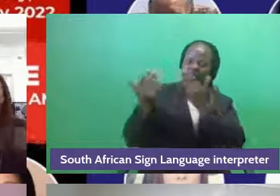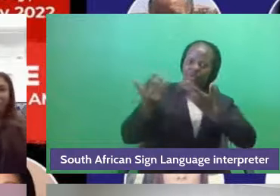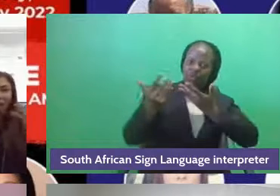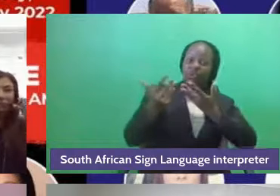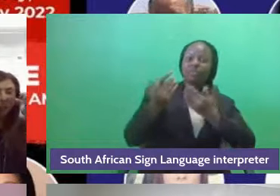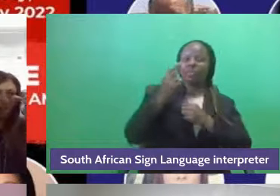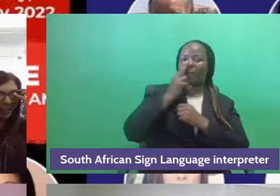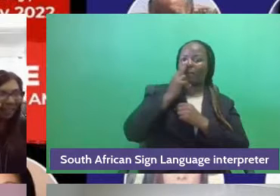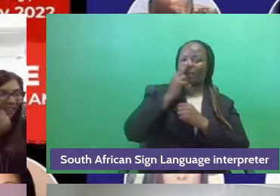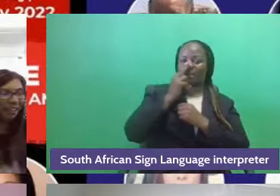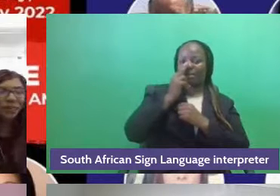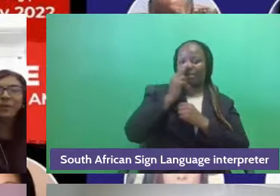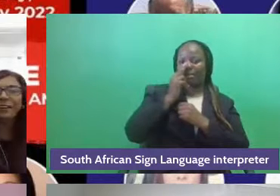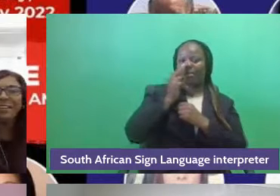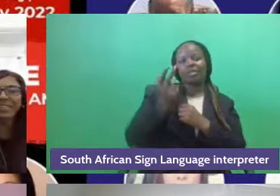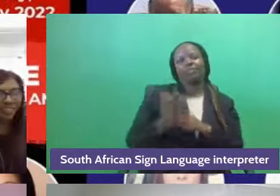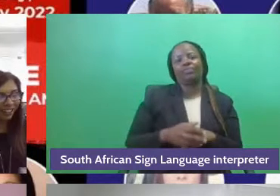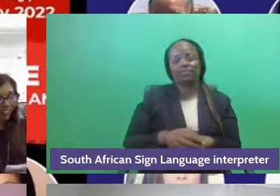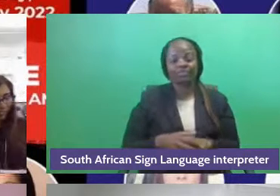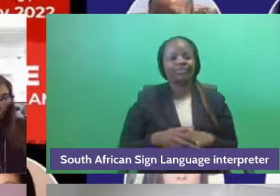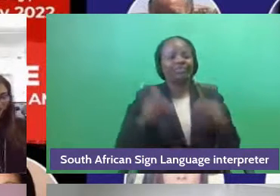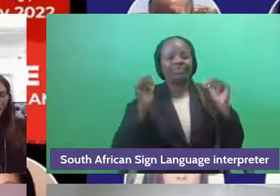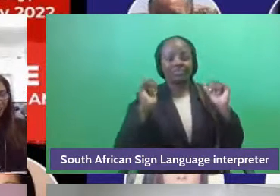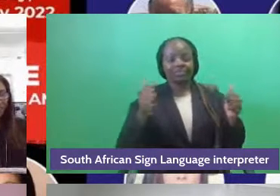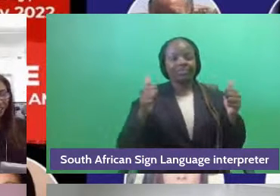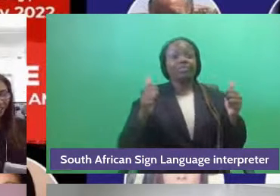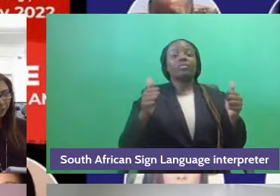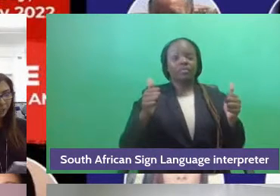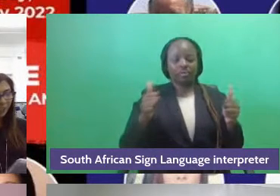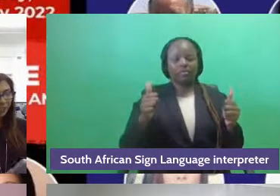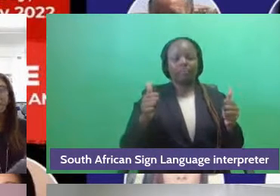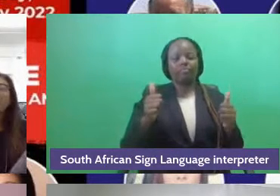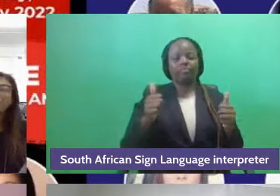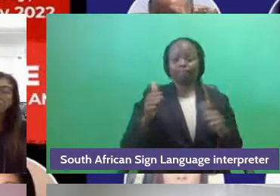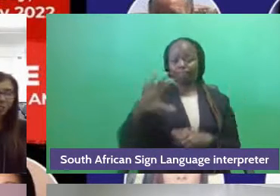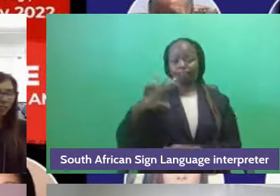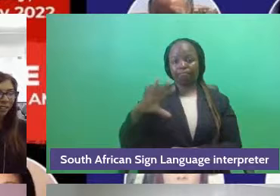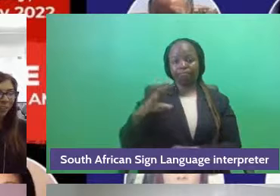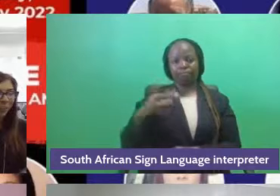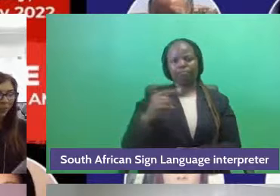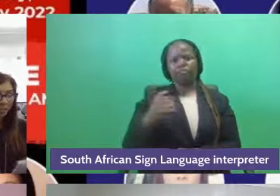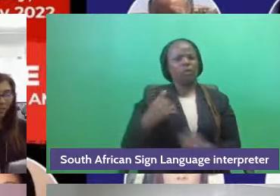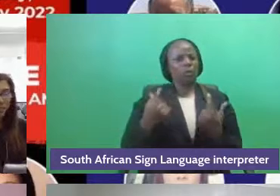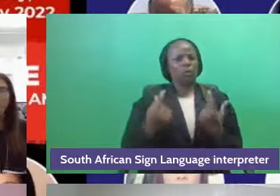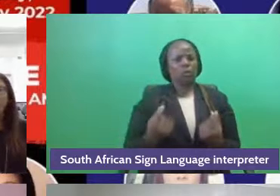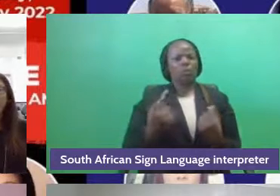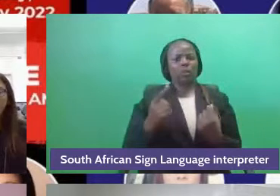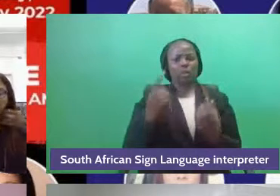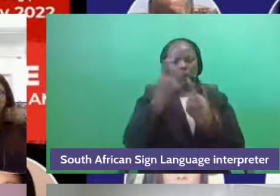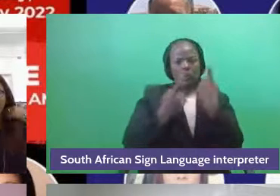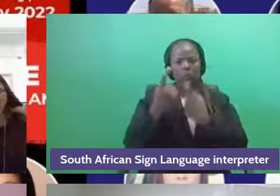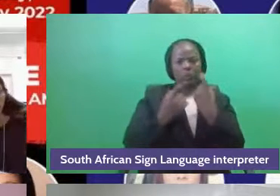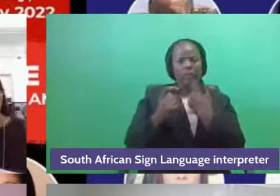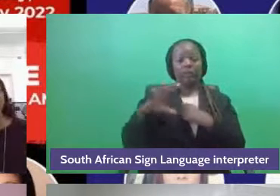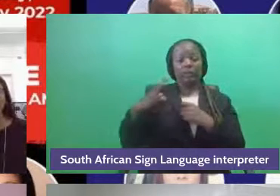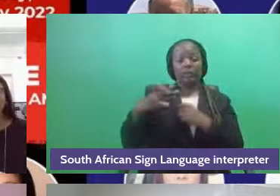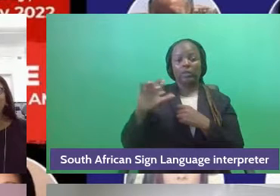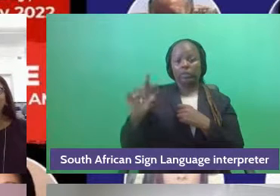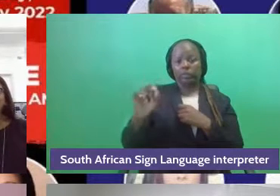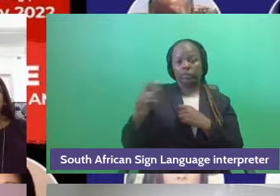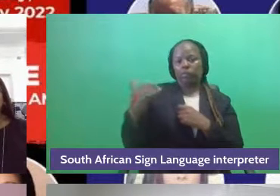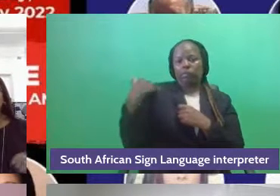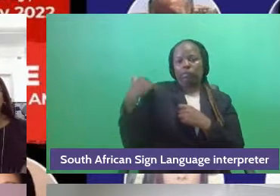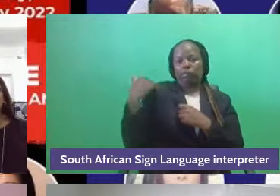Upasna. Okay, great. Okay, so I'm going to answer the questions that were posed to me, but